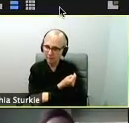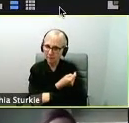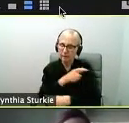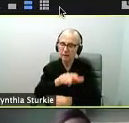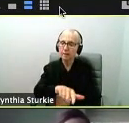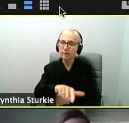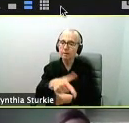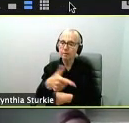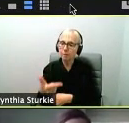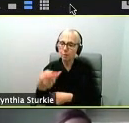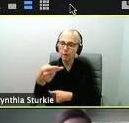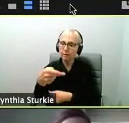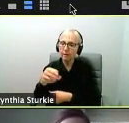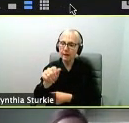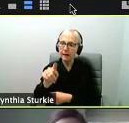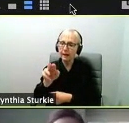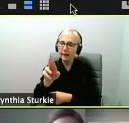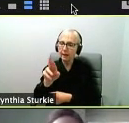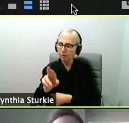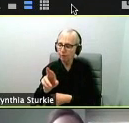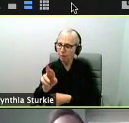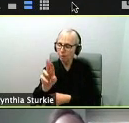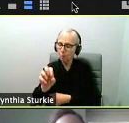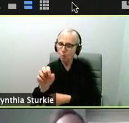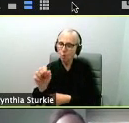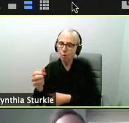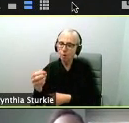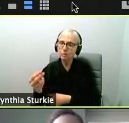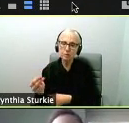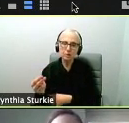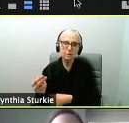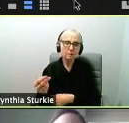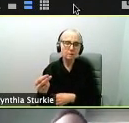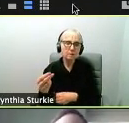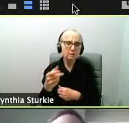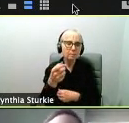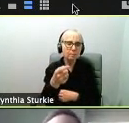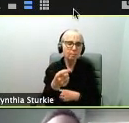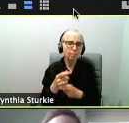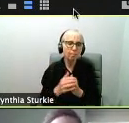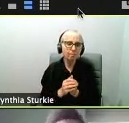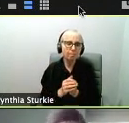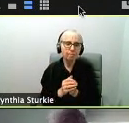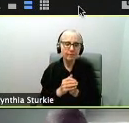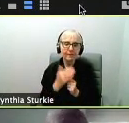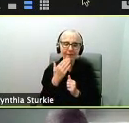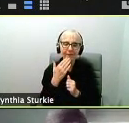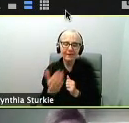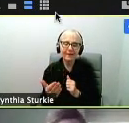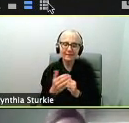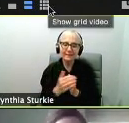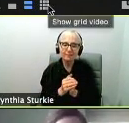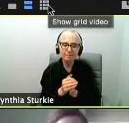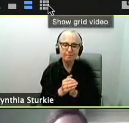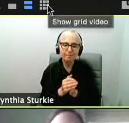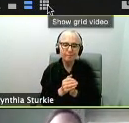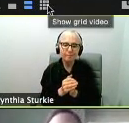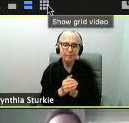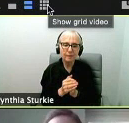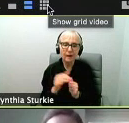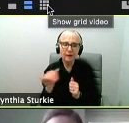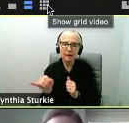to Heather Roth, our branch chief for immunizations at CDPHE. Thanks, Dr. France. I am